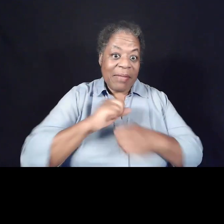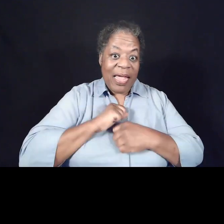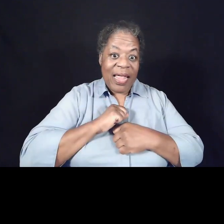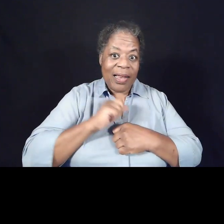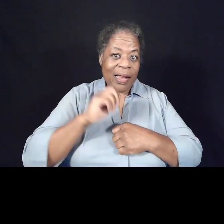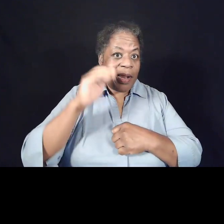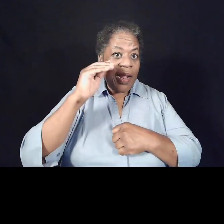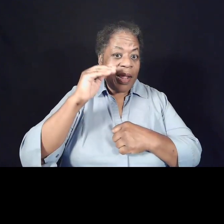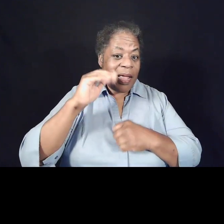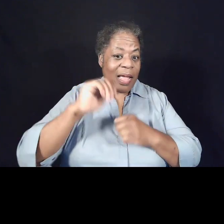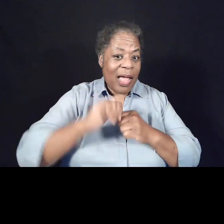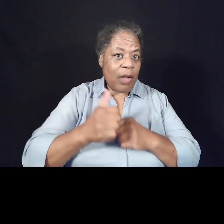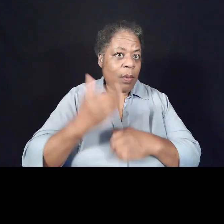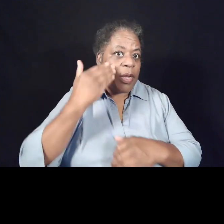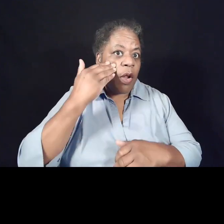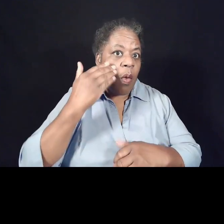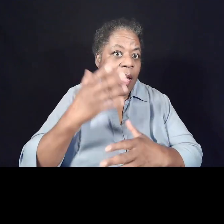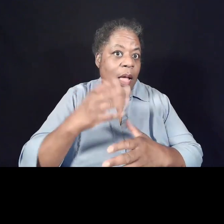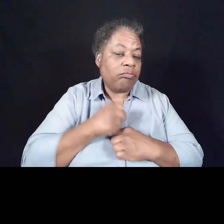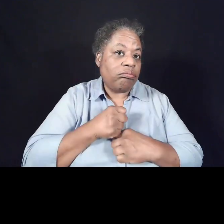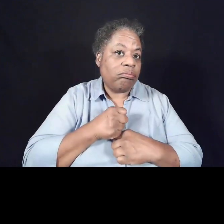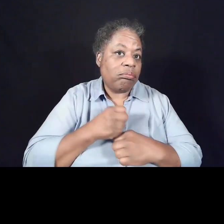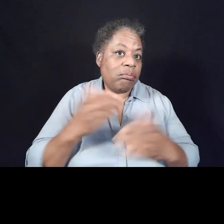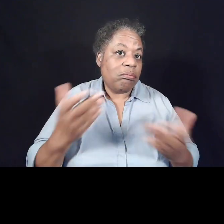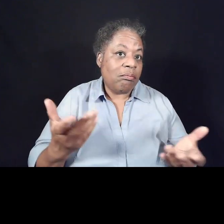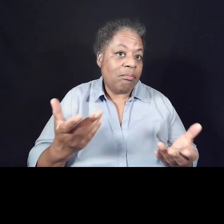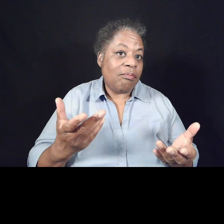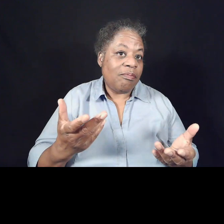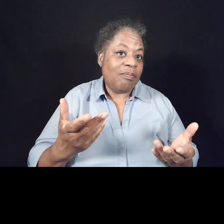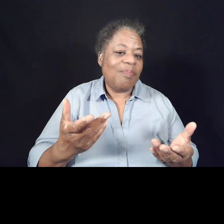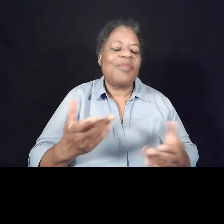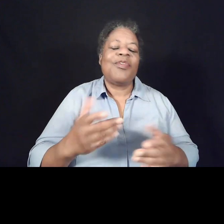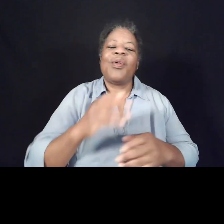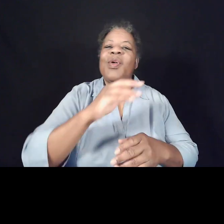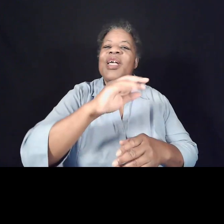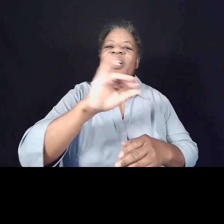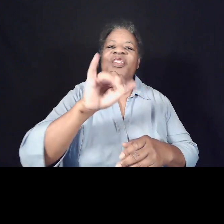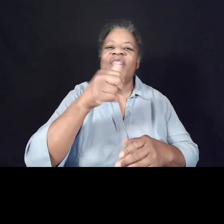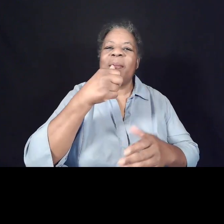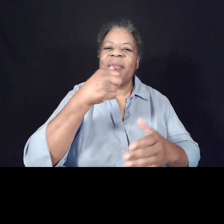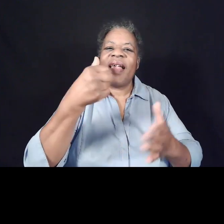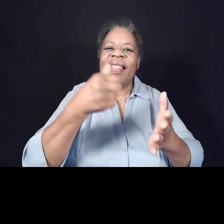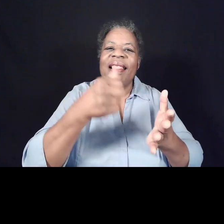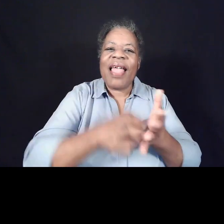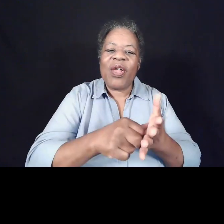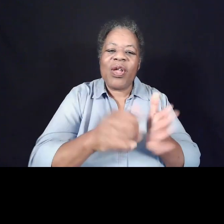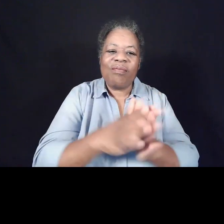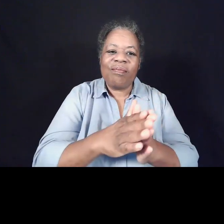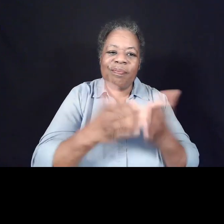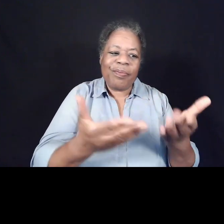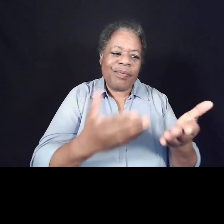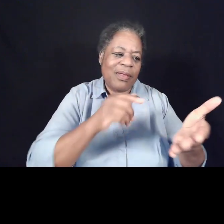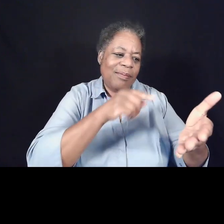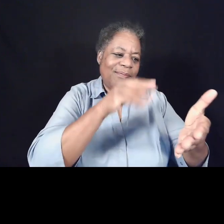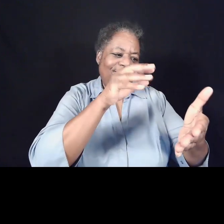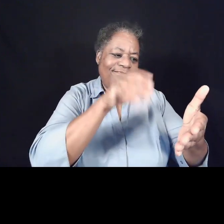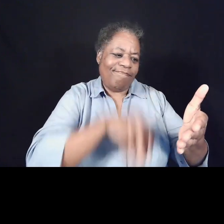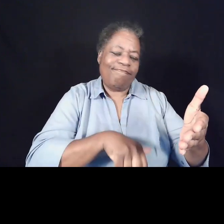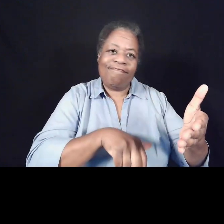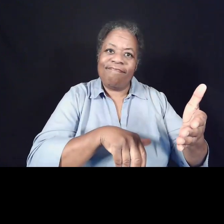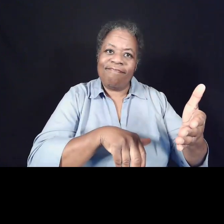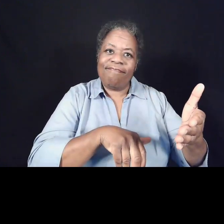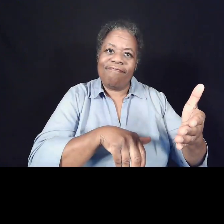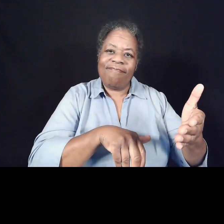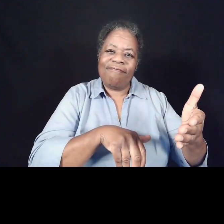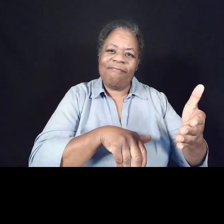it? Well, let's jump into the middle of James' letter. Now, we're taking things a bit out of order as we work our way